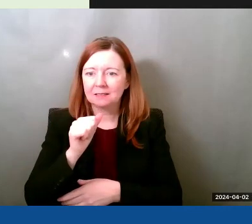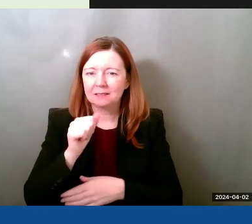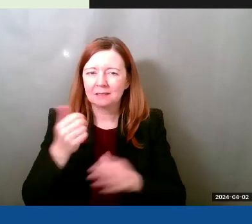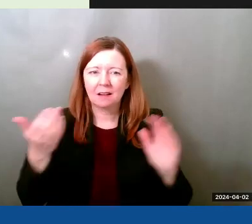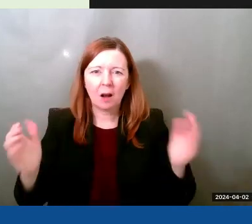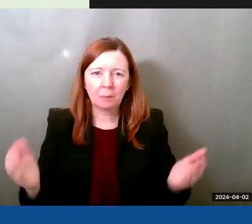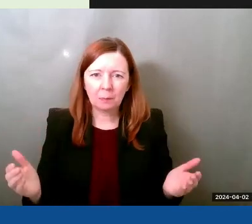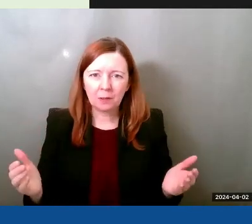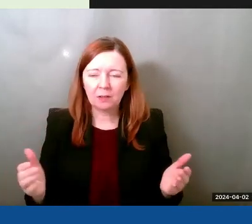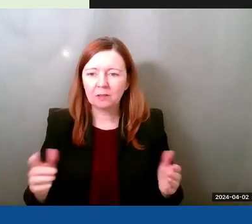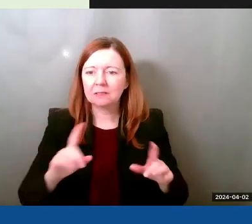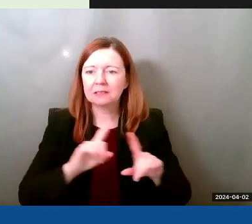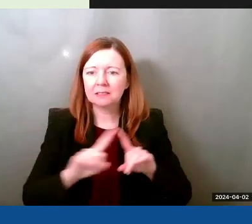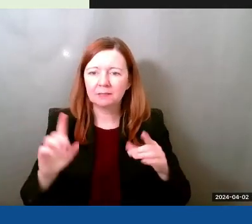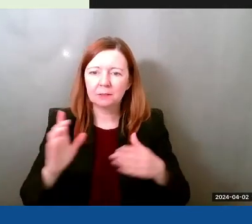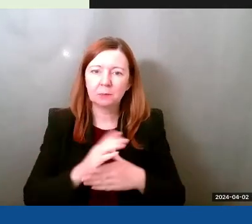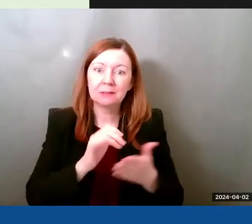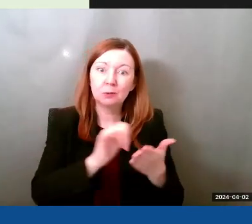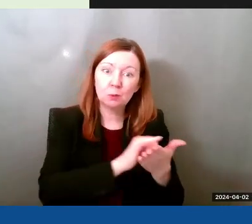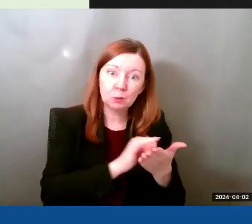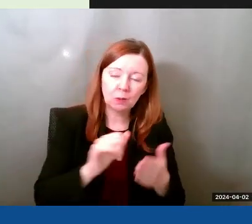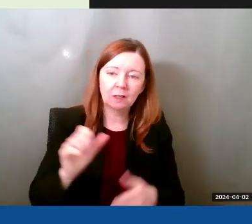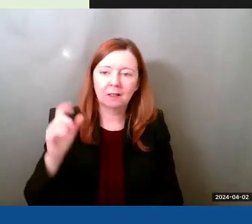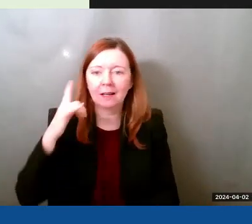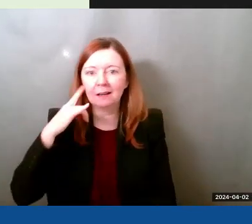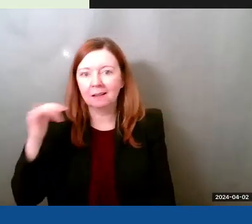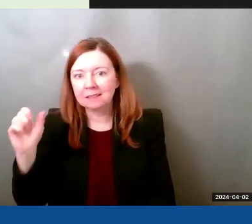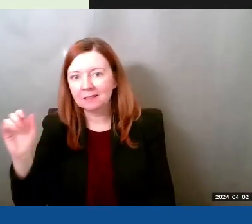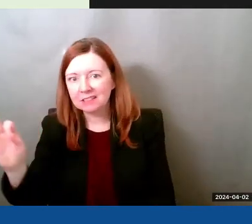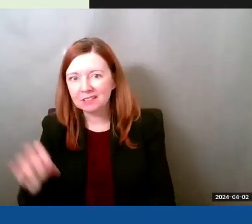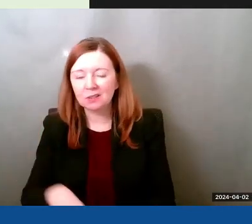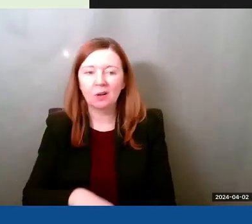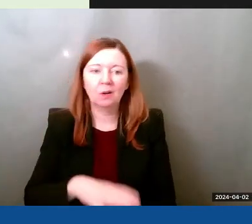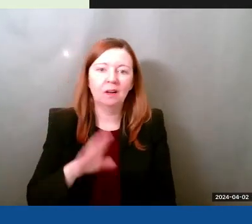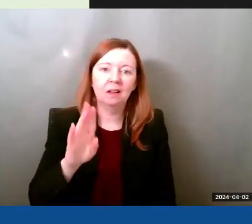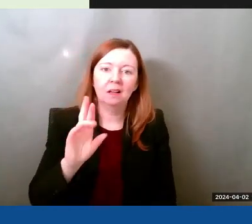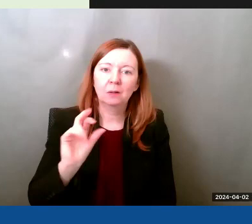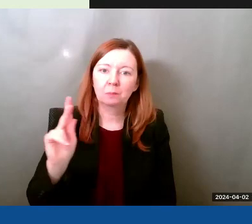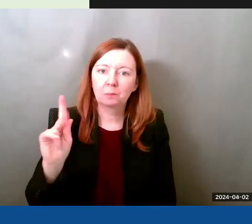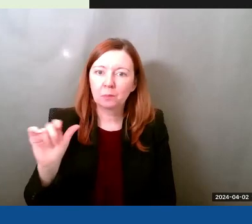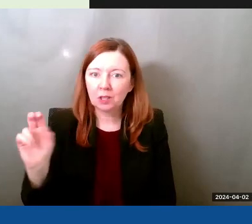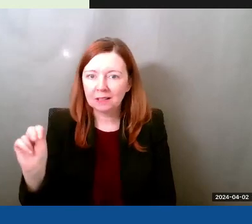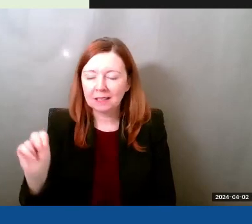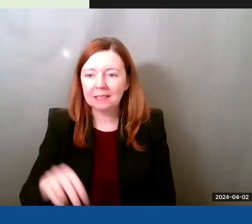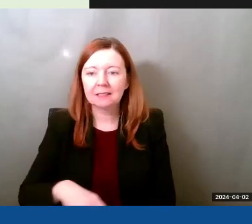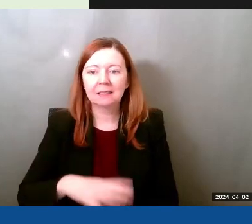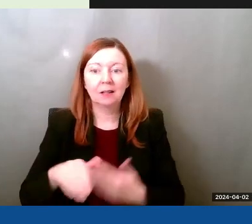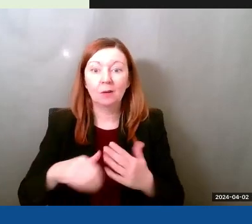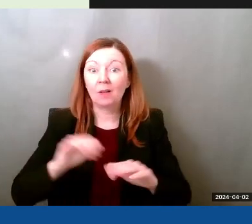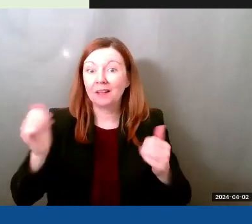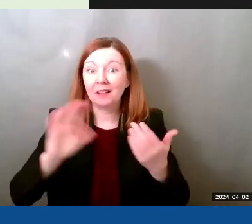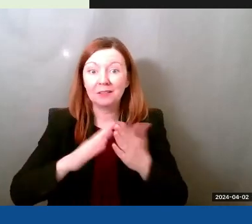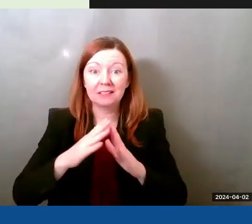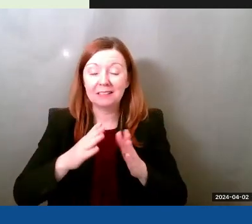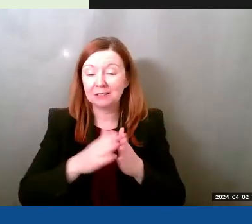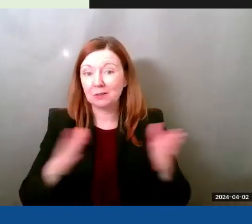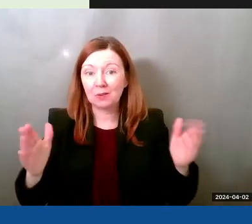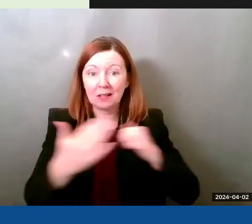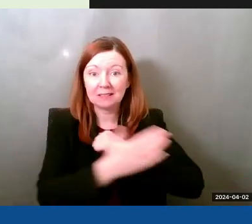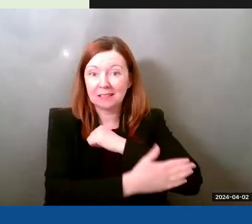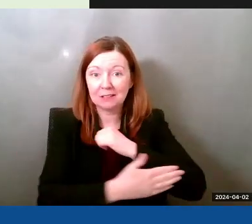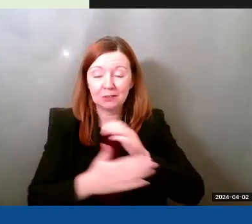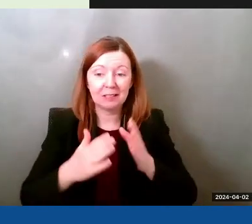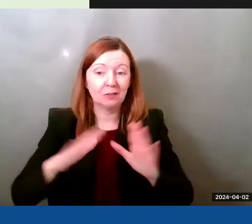comparable, and that there's differences between New York and San Francisco and Brooklyn, and even going all the other cities across the country and across the